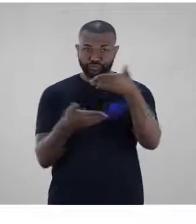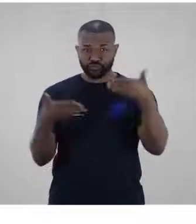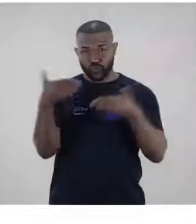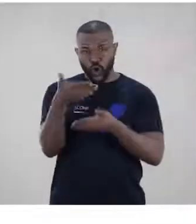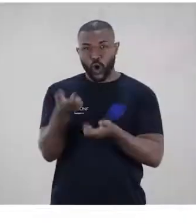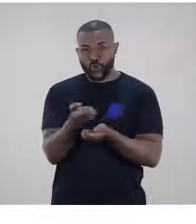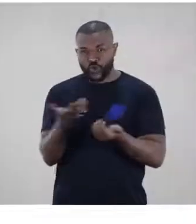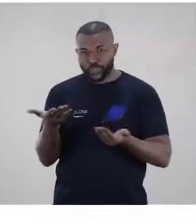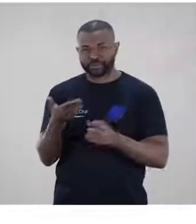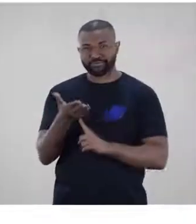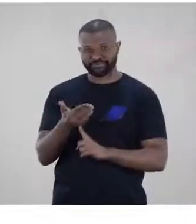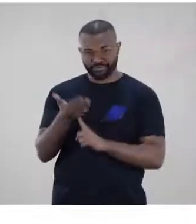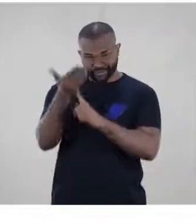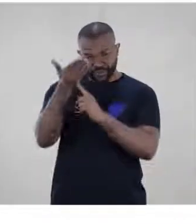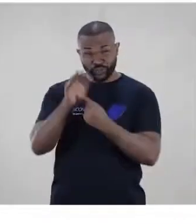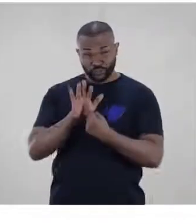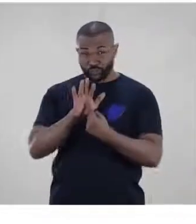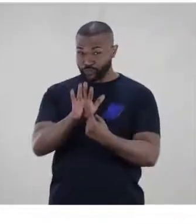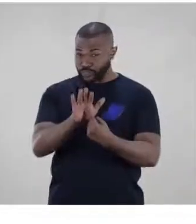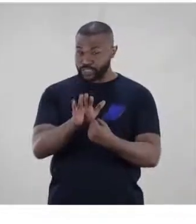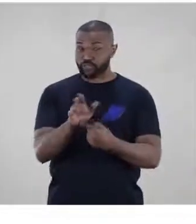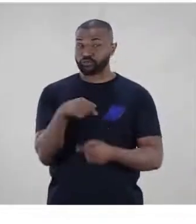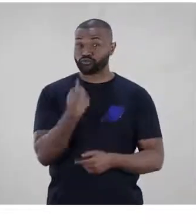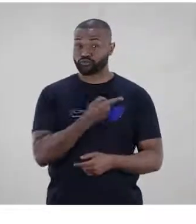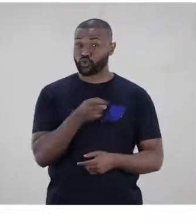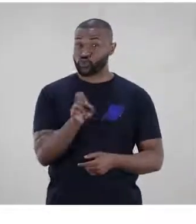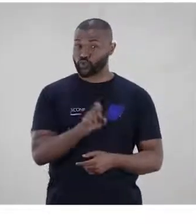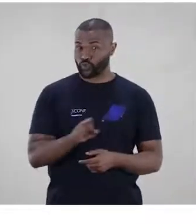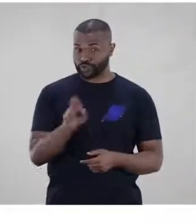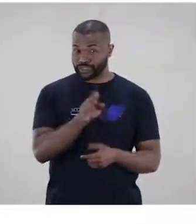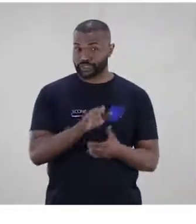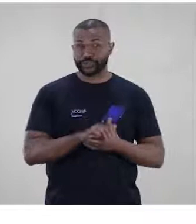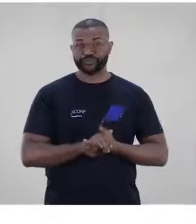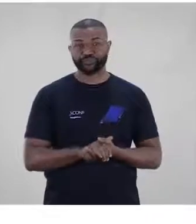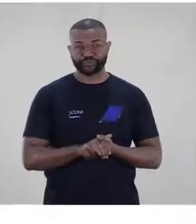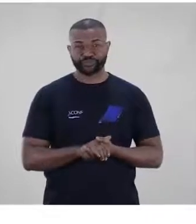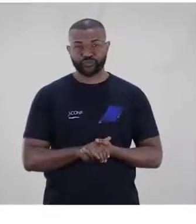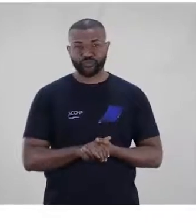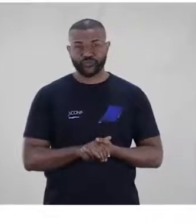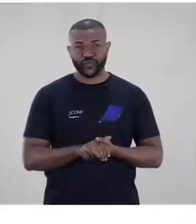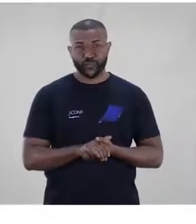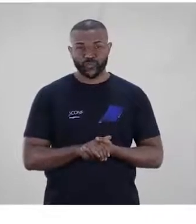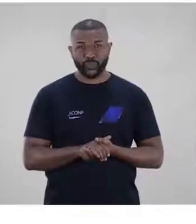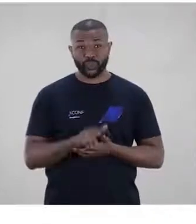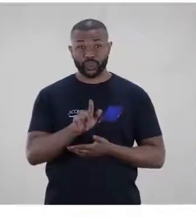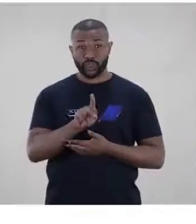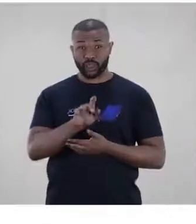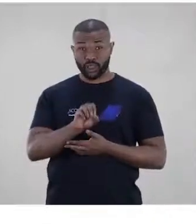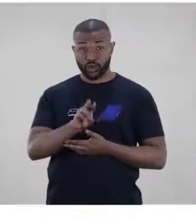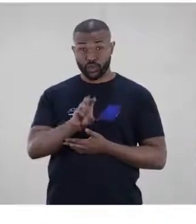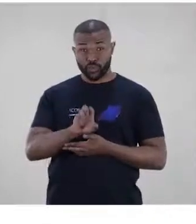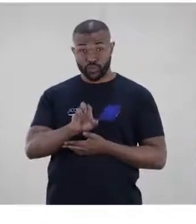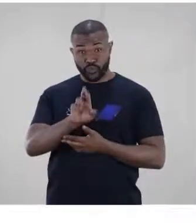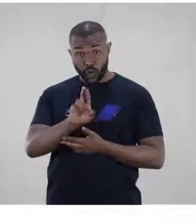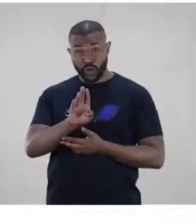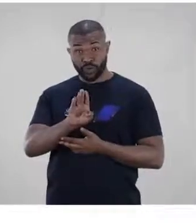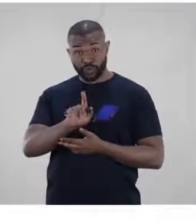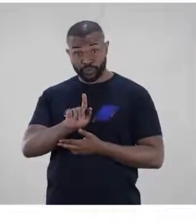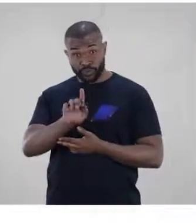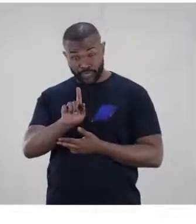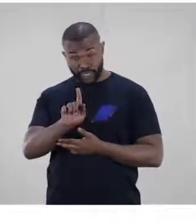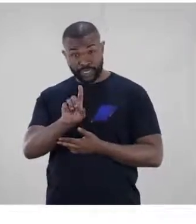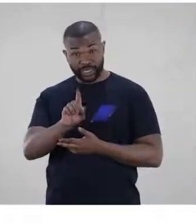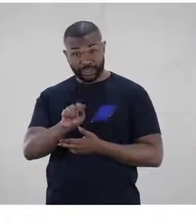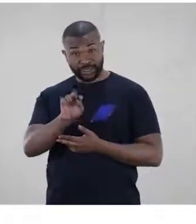a few technologies that, we've been using in this space, Power BI, BigQuery, Looker, and so on, to allow